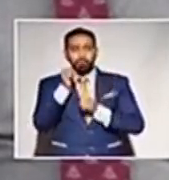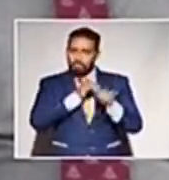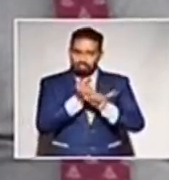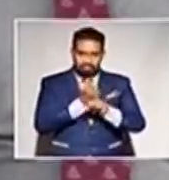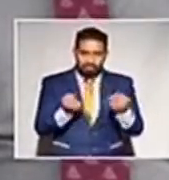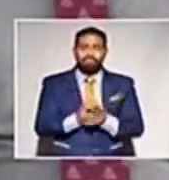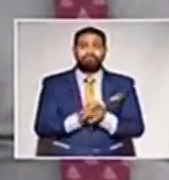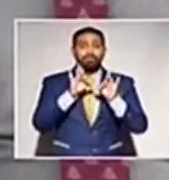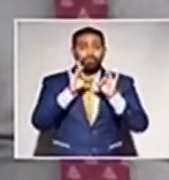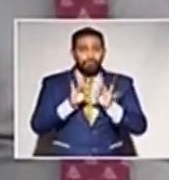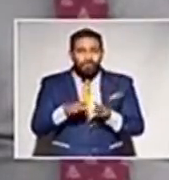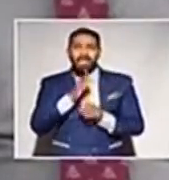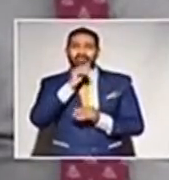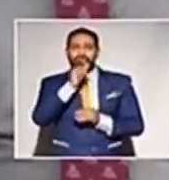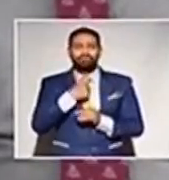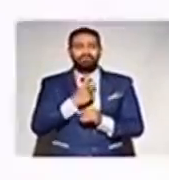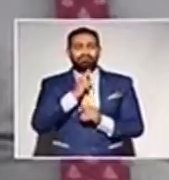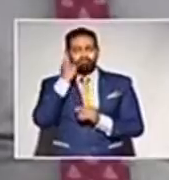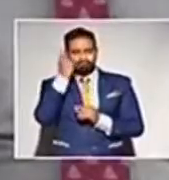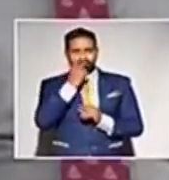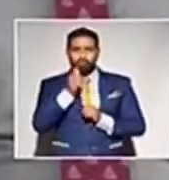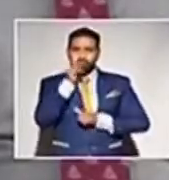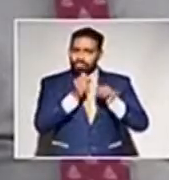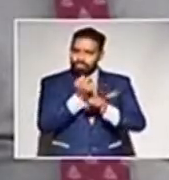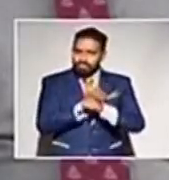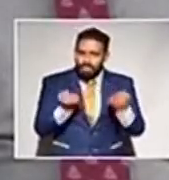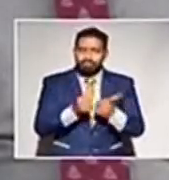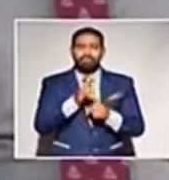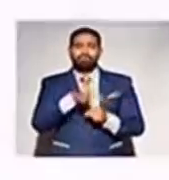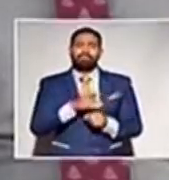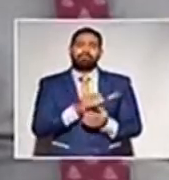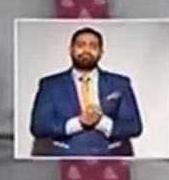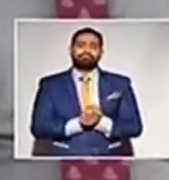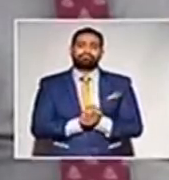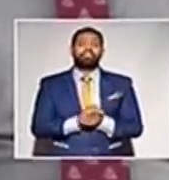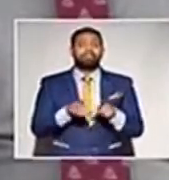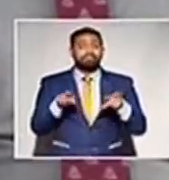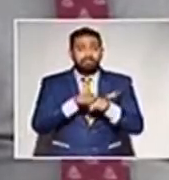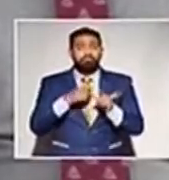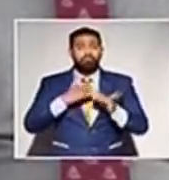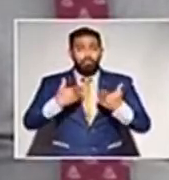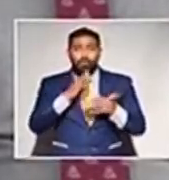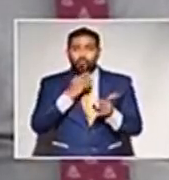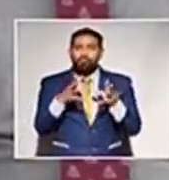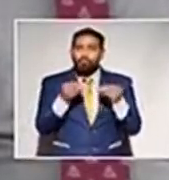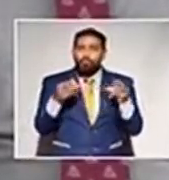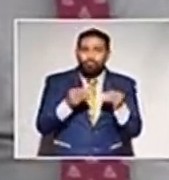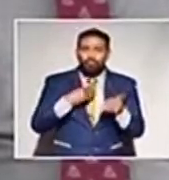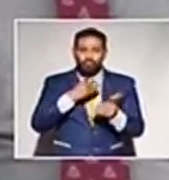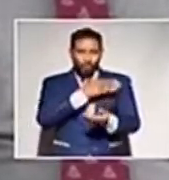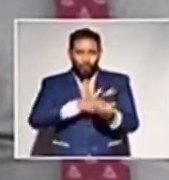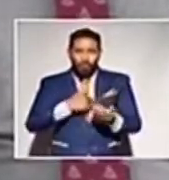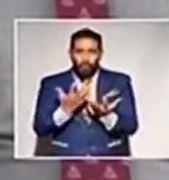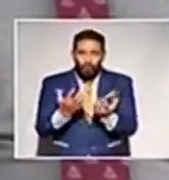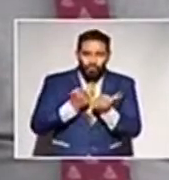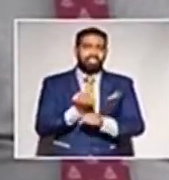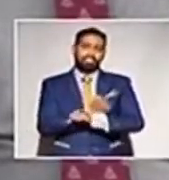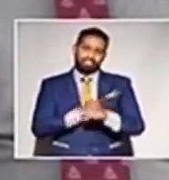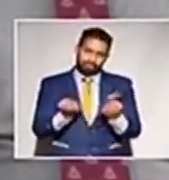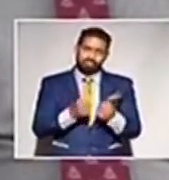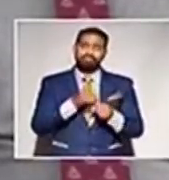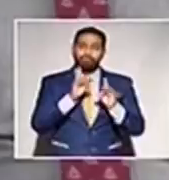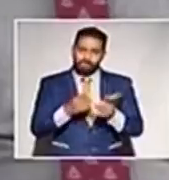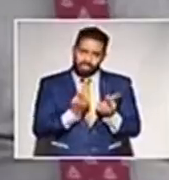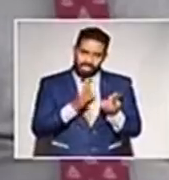anesthesia. There is a shortage of that drug. We need large quantities of gauze when performing surgeries. There is a shortage of gauze as well. We are running out of